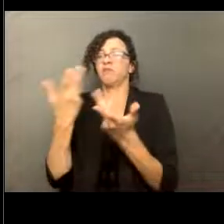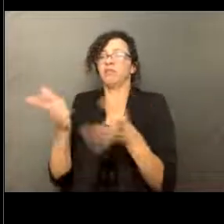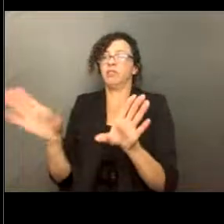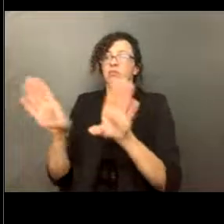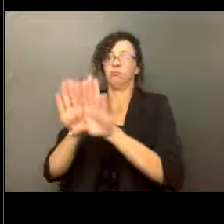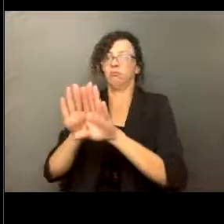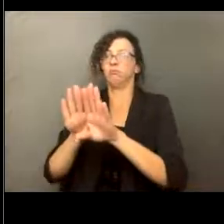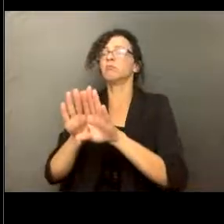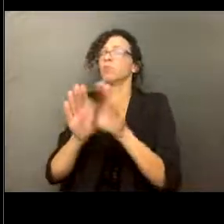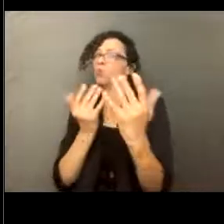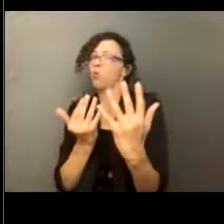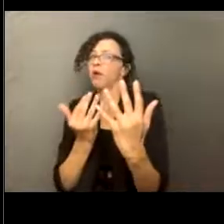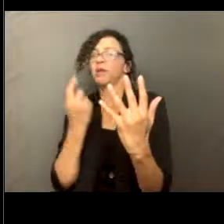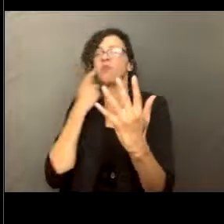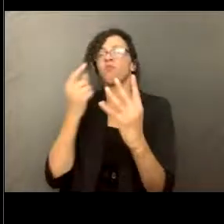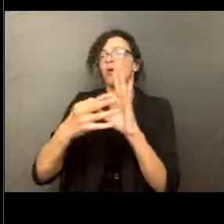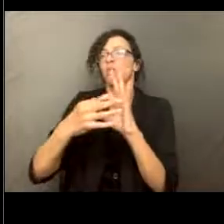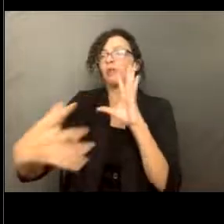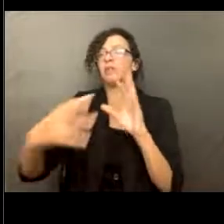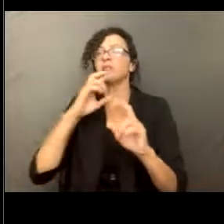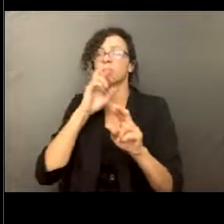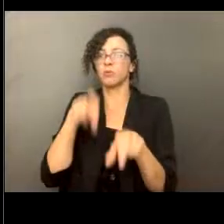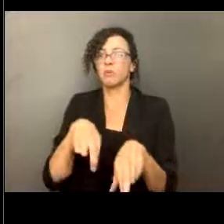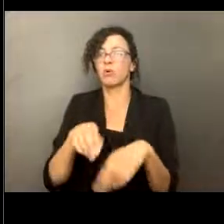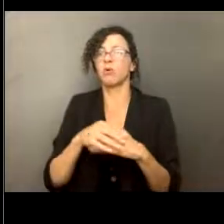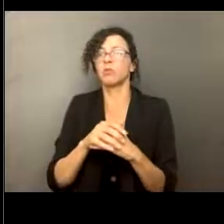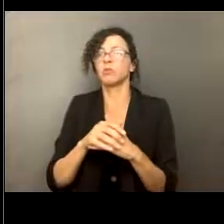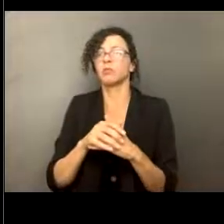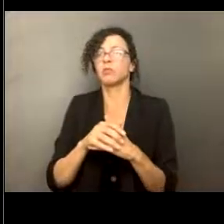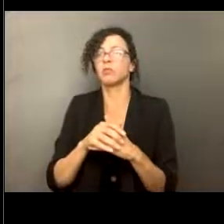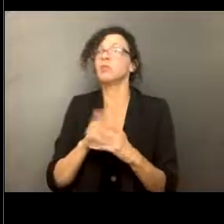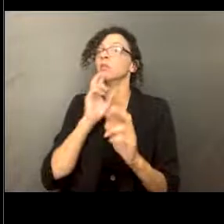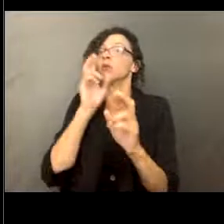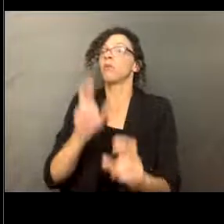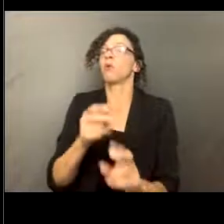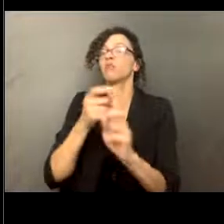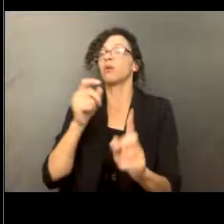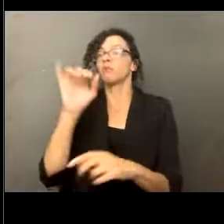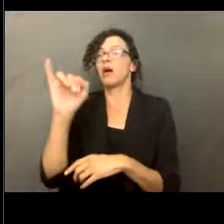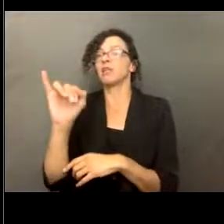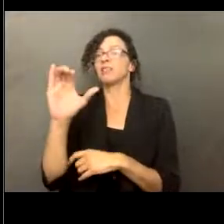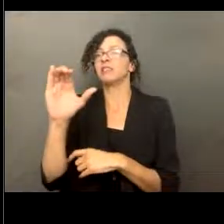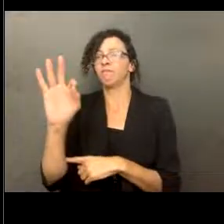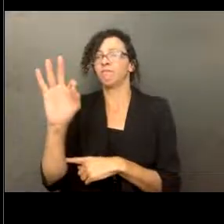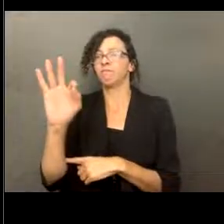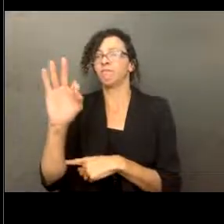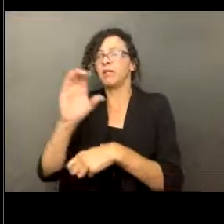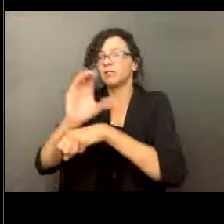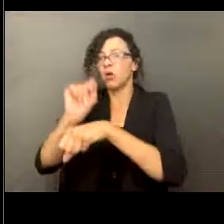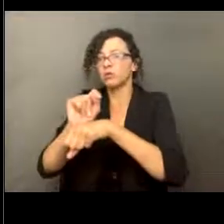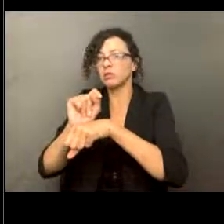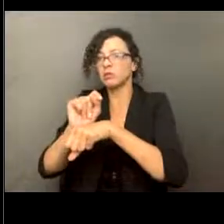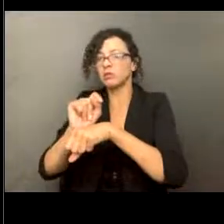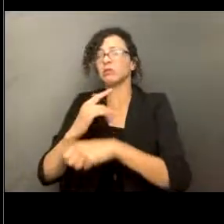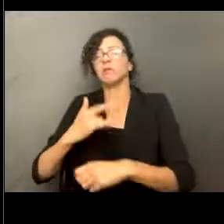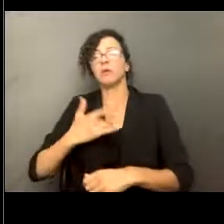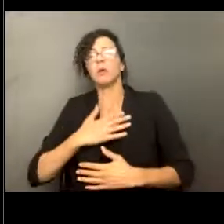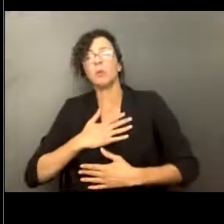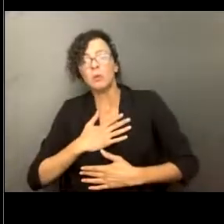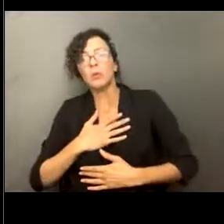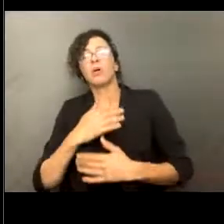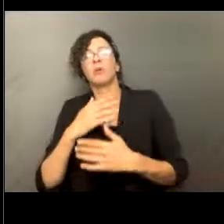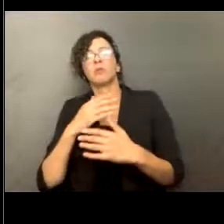report. So this is going to be a report that ICF, our consultants, are synthesizing right now. We'll look at actions from that report that